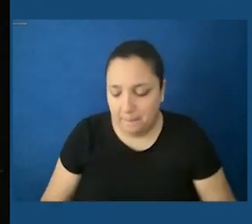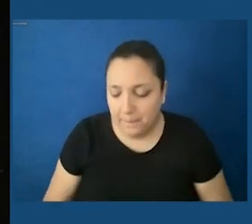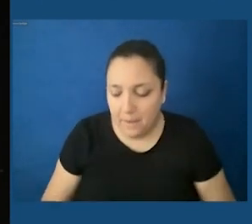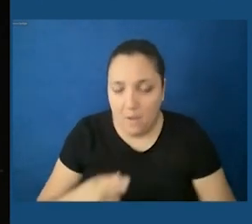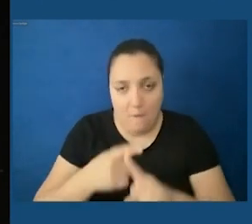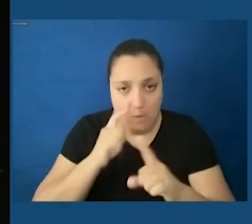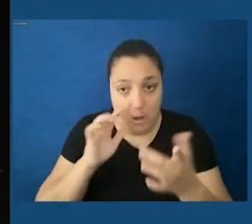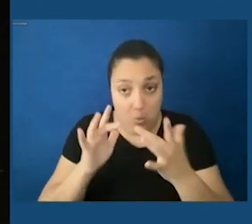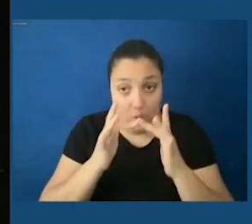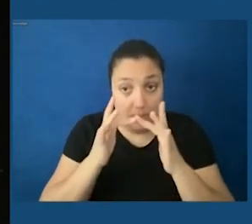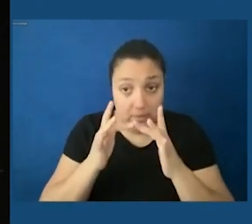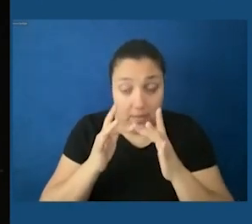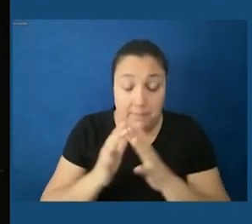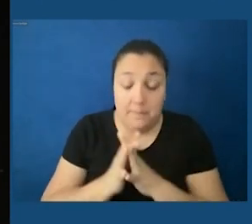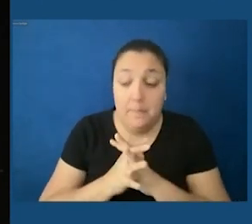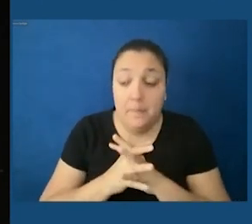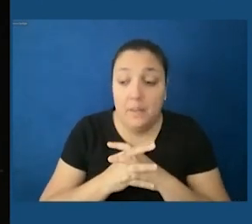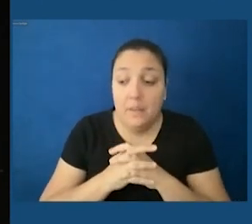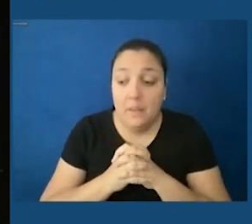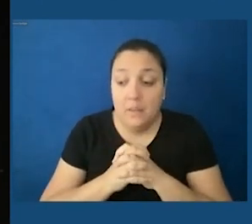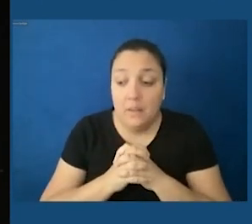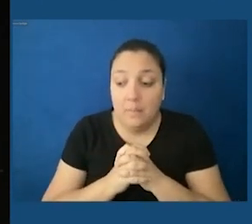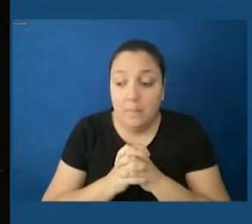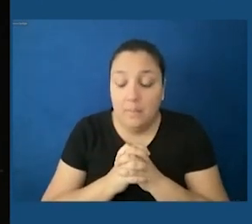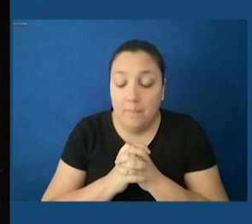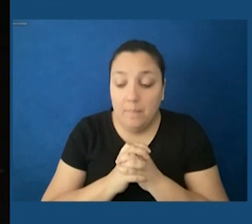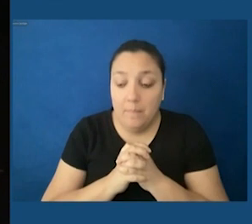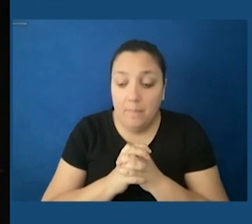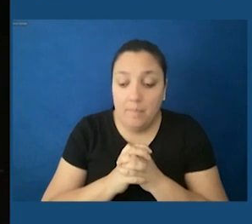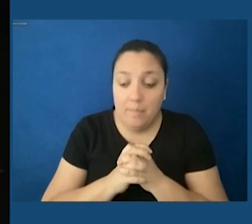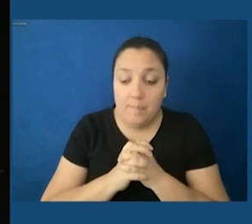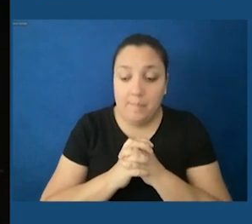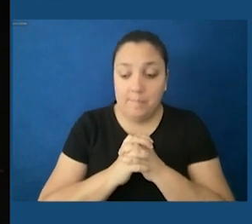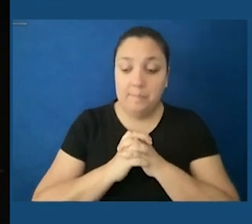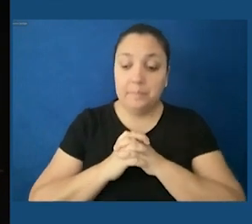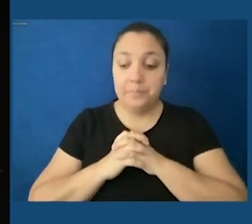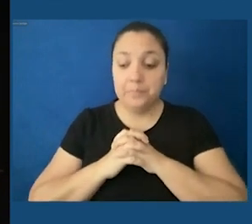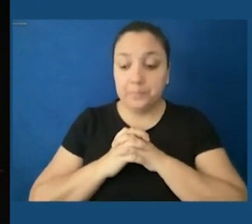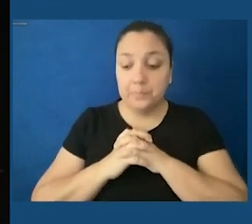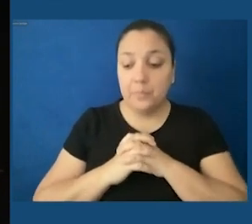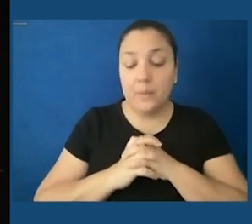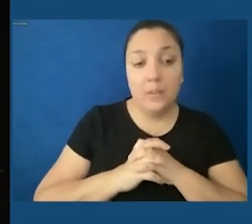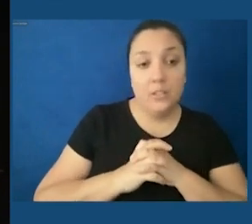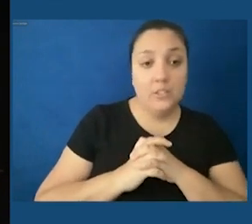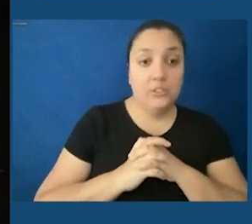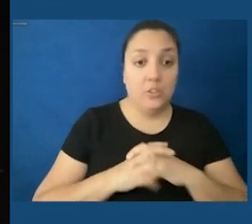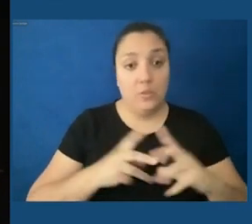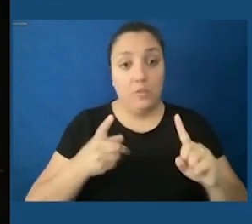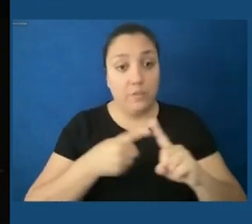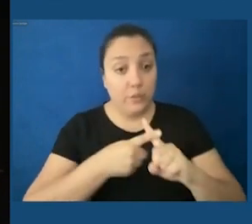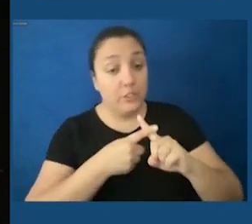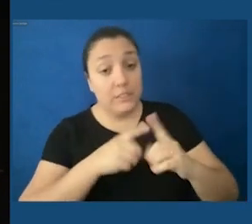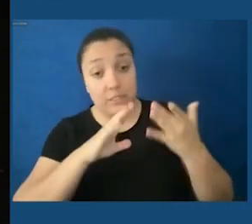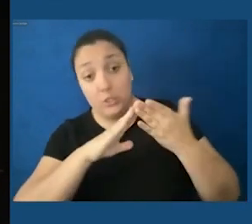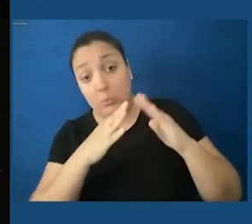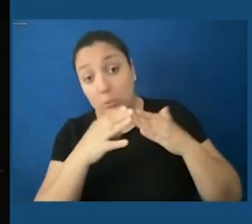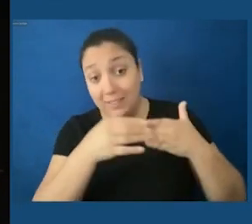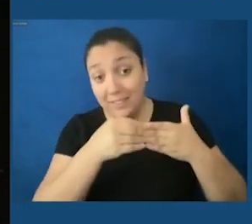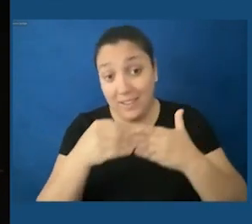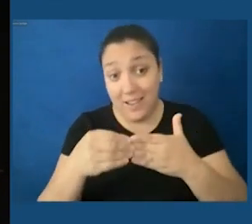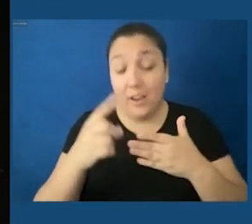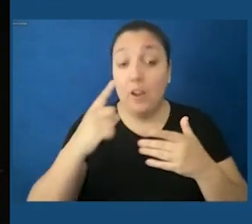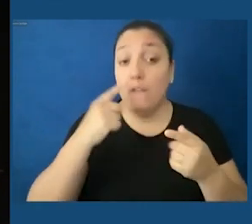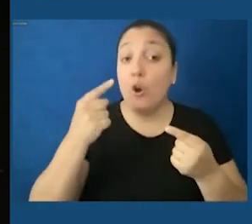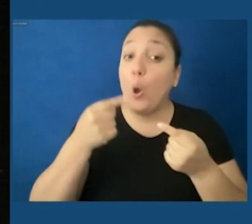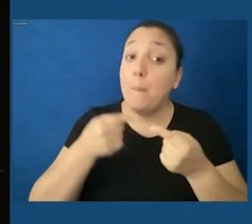of utility given the discussions that we've had already today. The first is a community guide for opposing